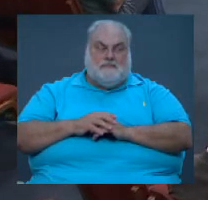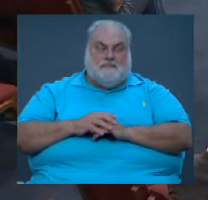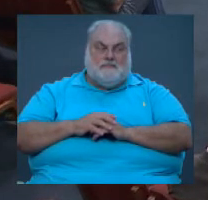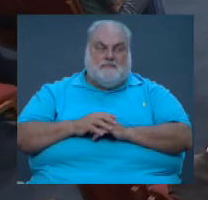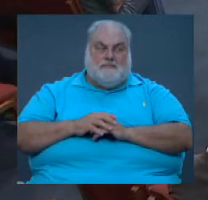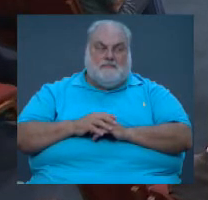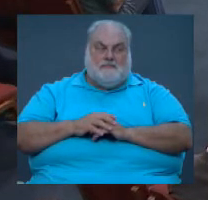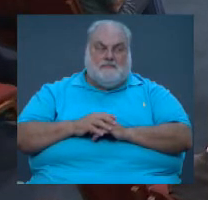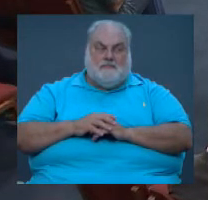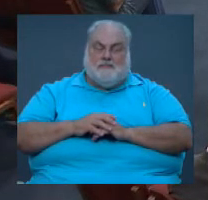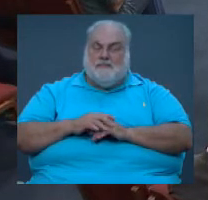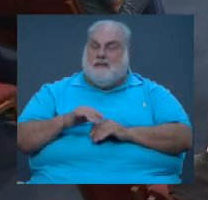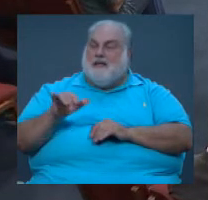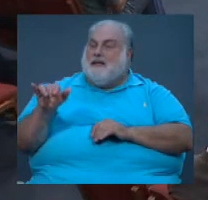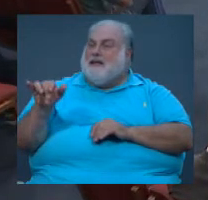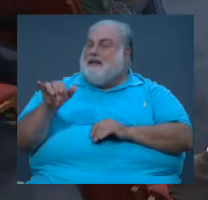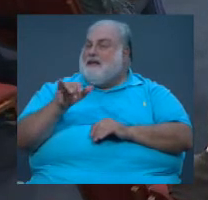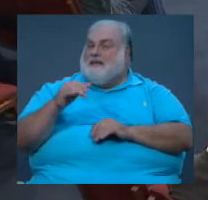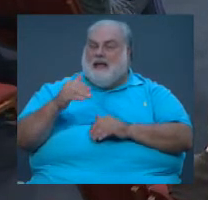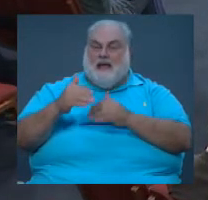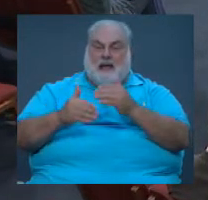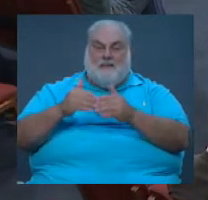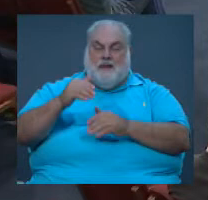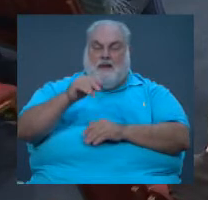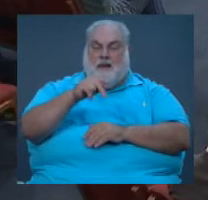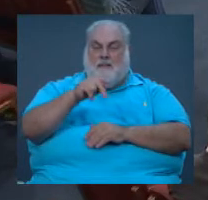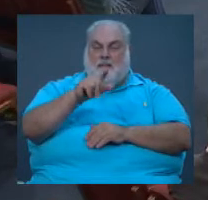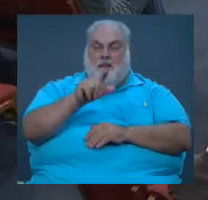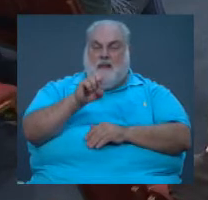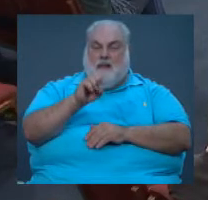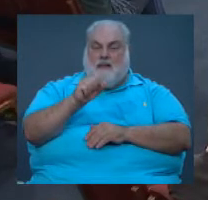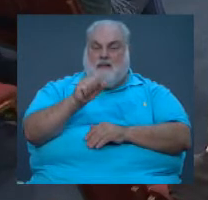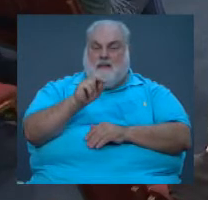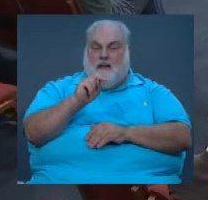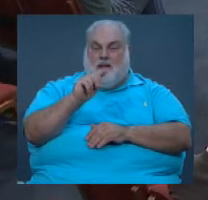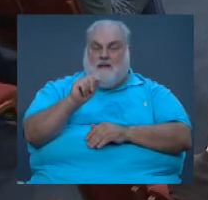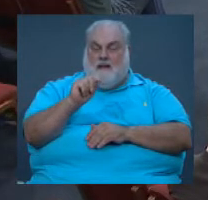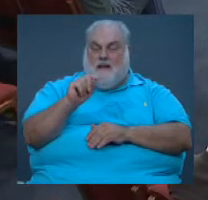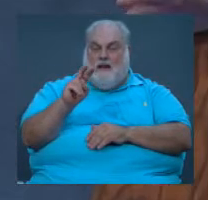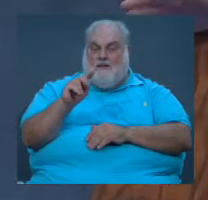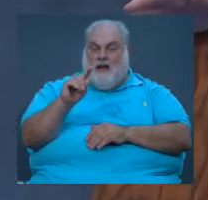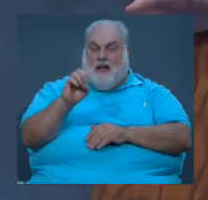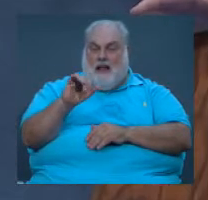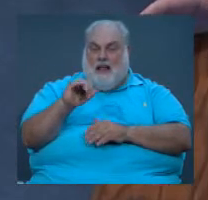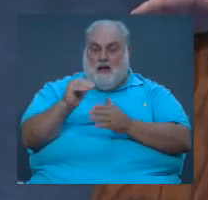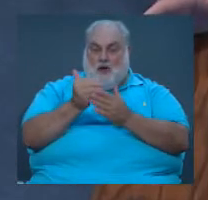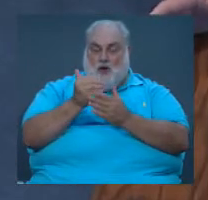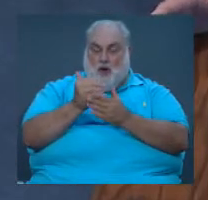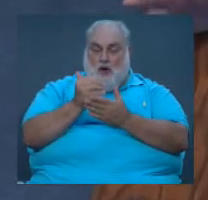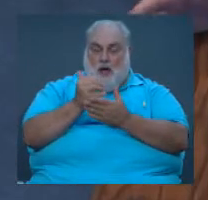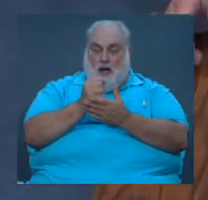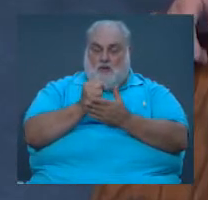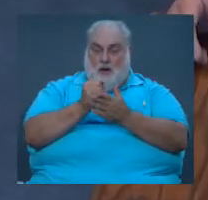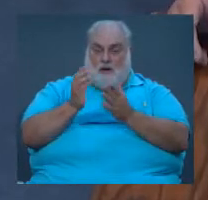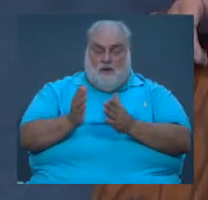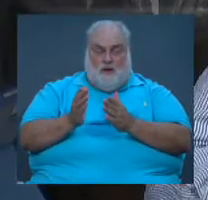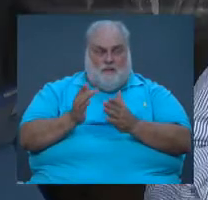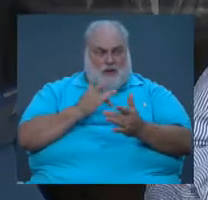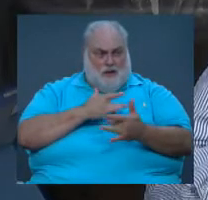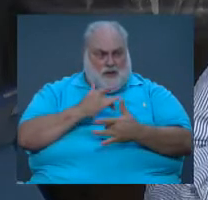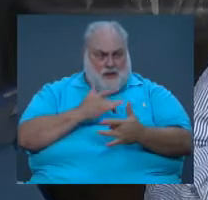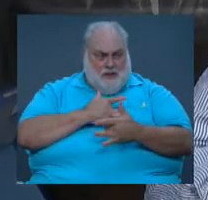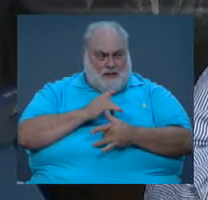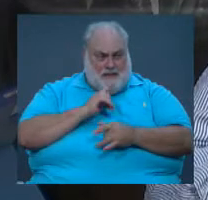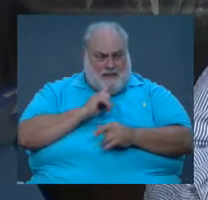Yes, this is the same, the Pleasant Valley Sidewalk Project. And this is a new contractor for us also. I'm concerned. My